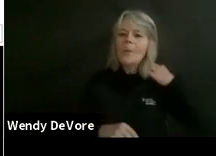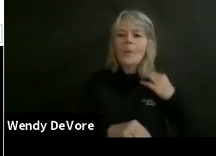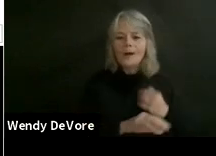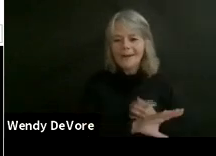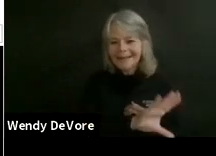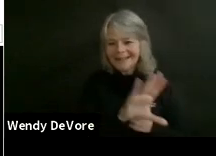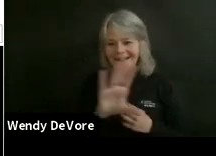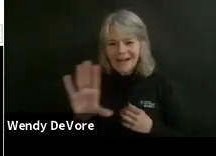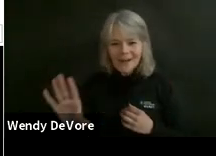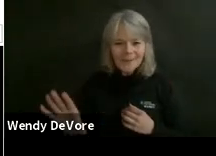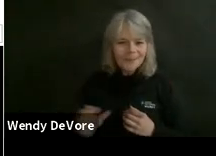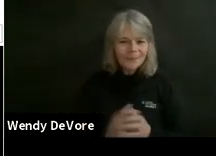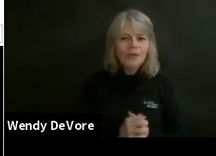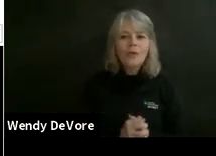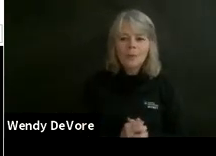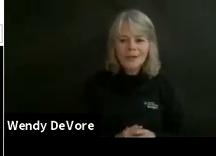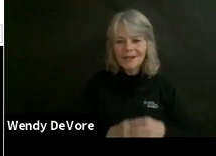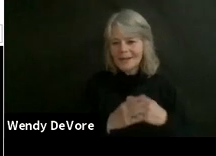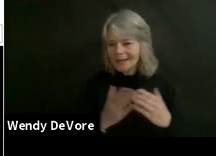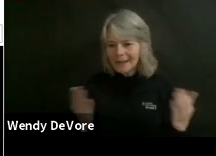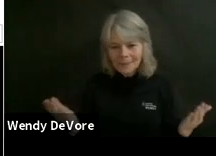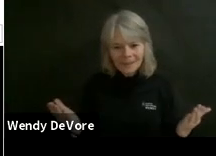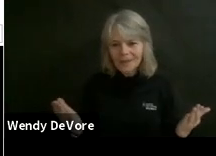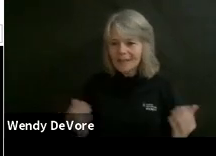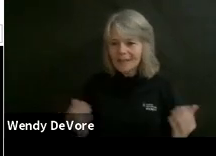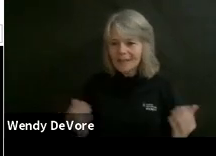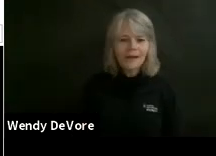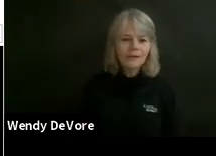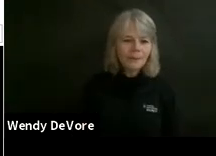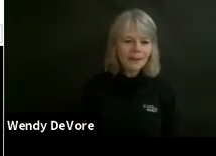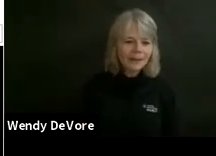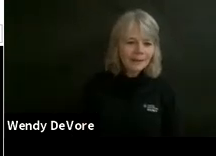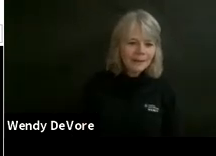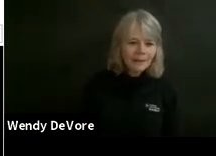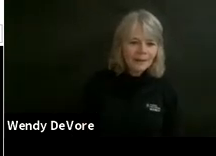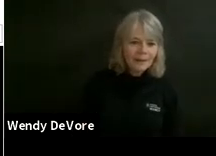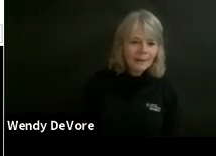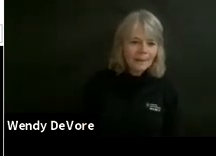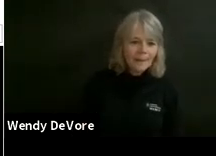is not one formula that meets the needs of everybody.